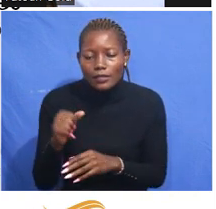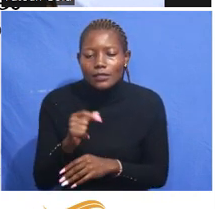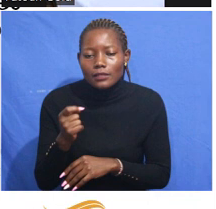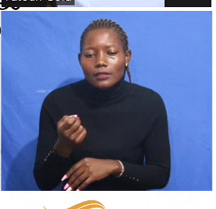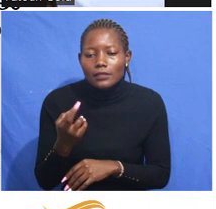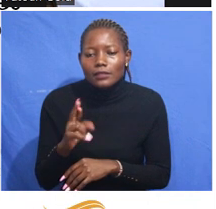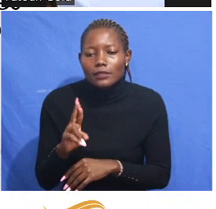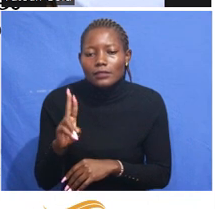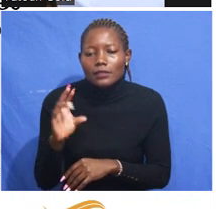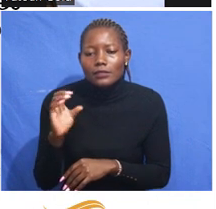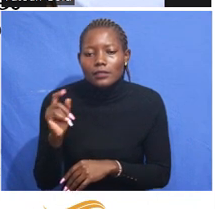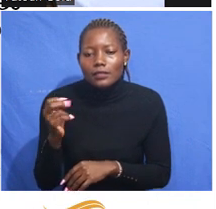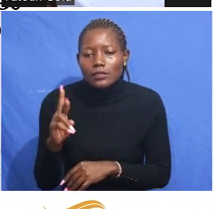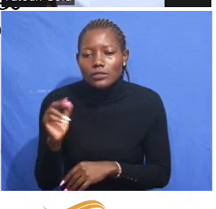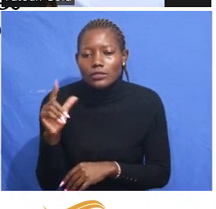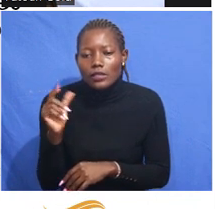joints